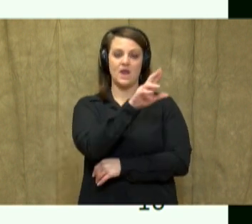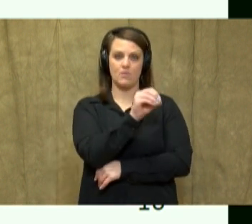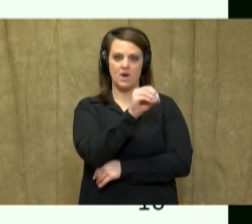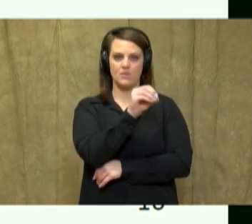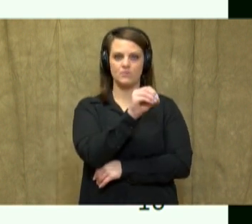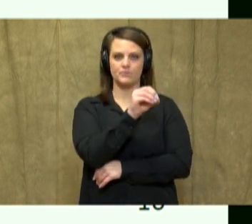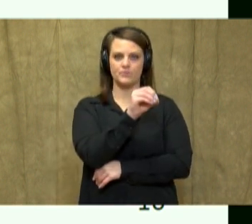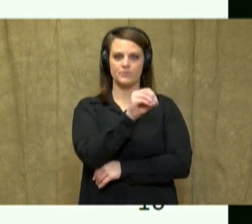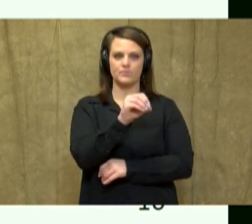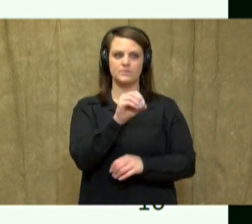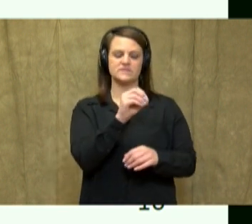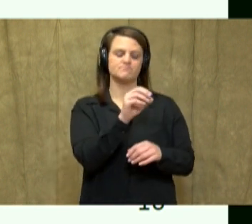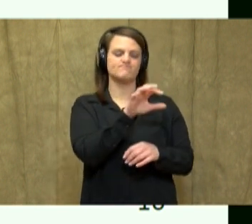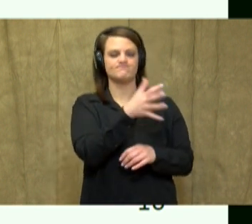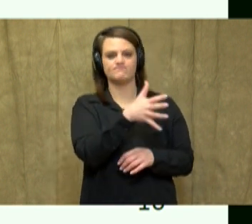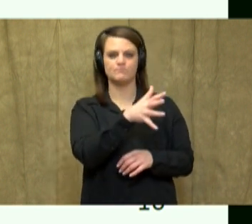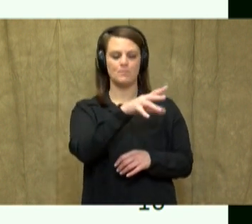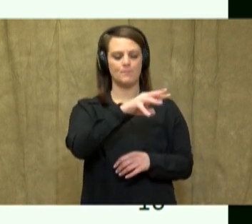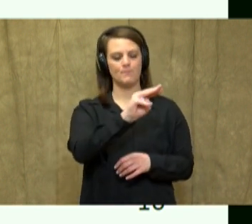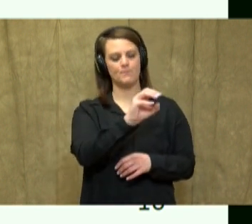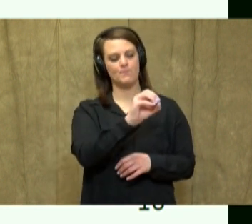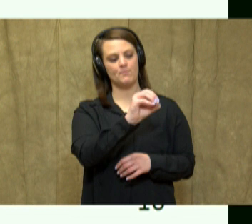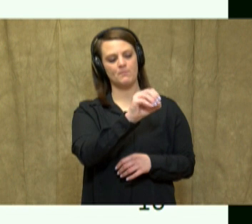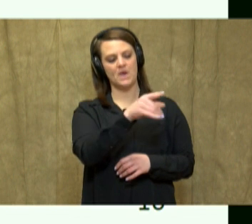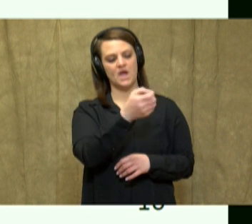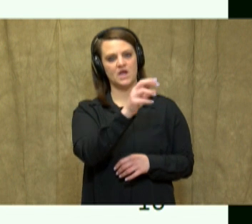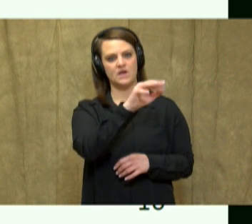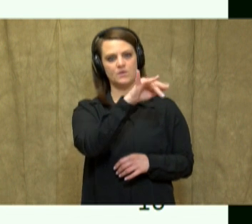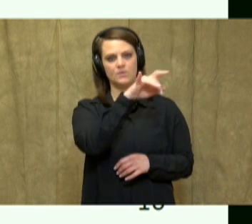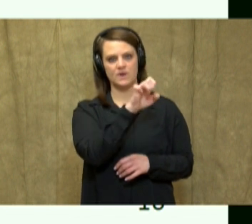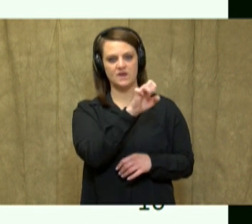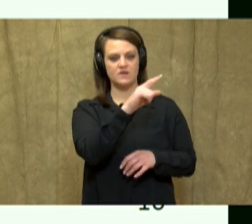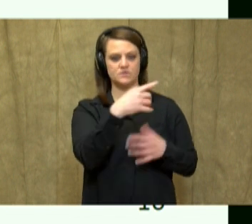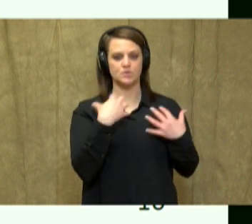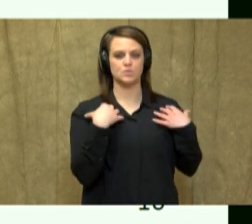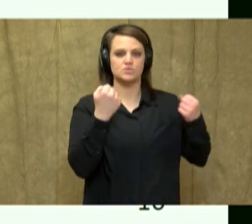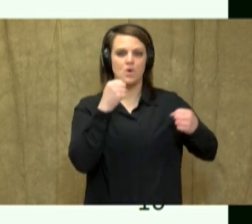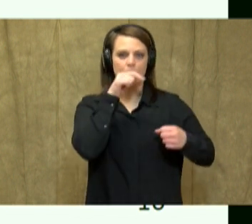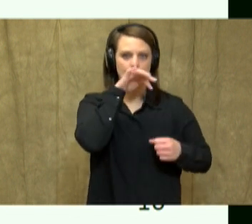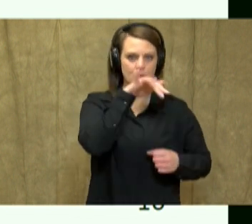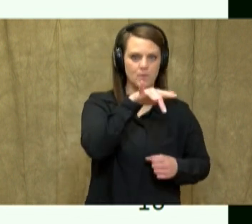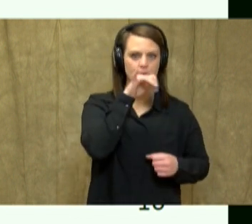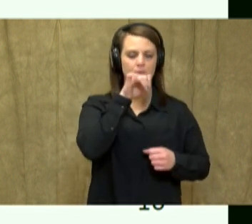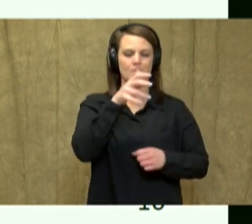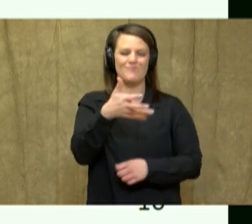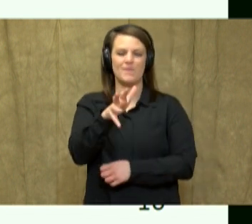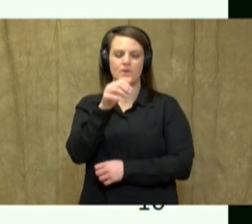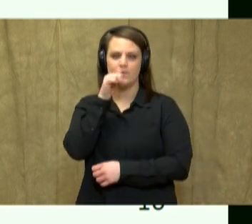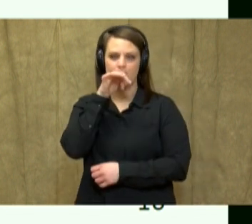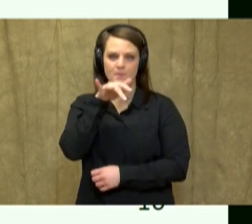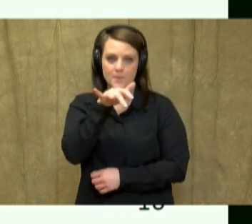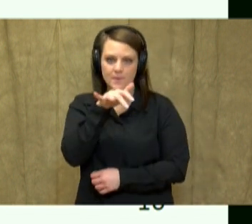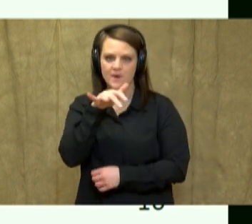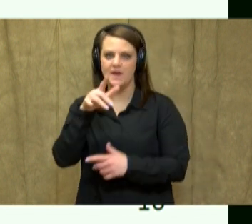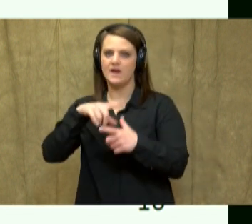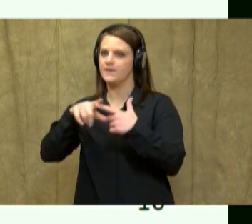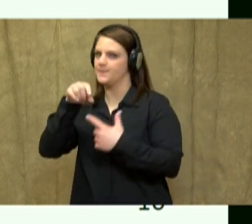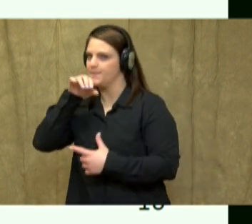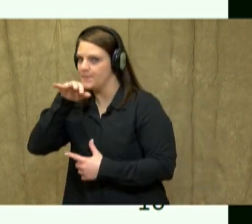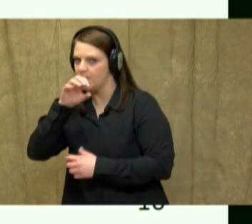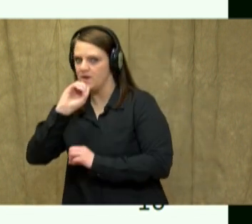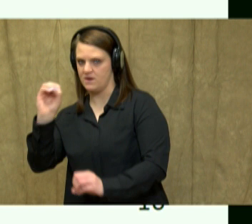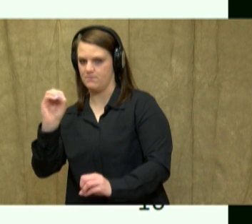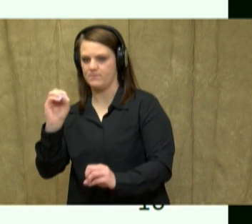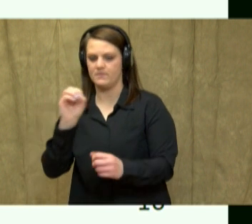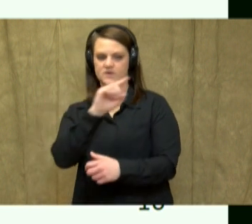is a moderate. So you get strong fire, moderate fire, blended trait, or no fire. So you